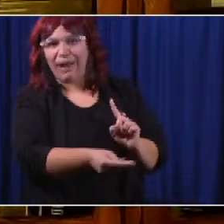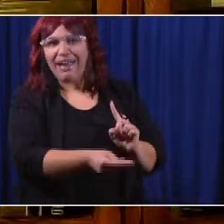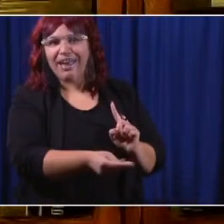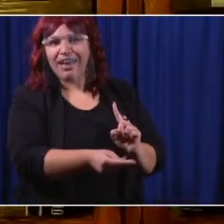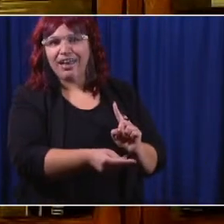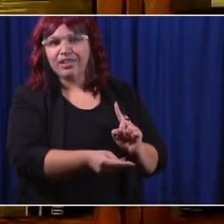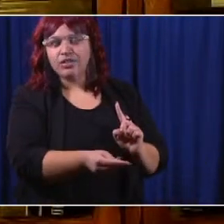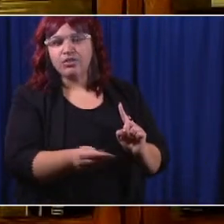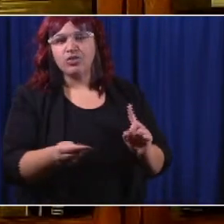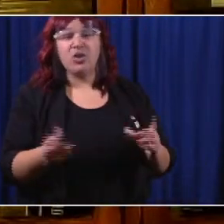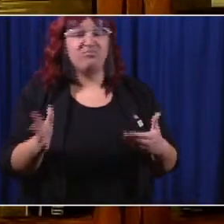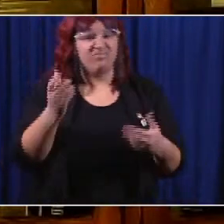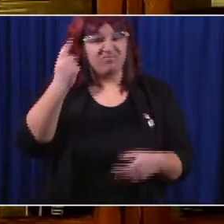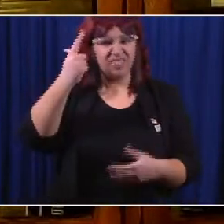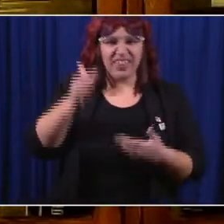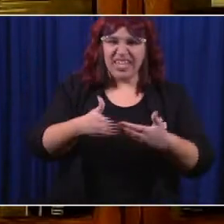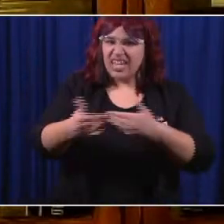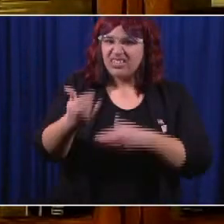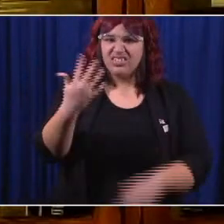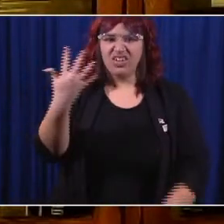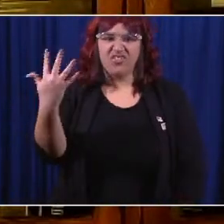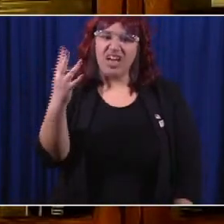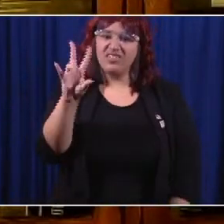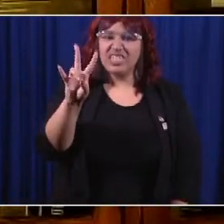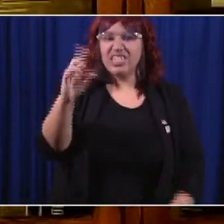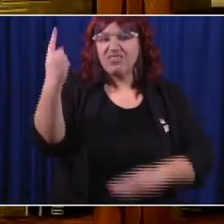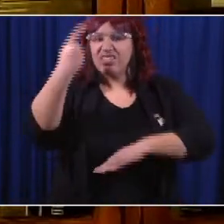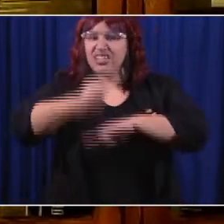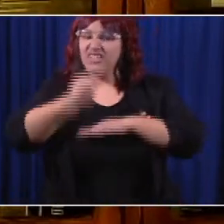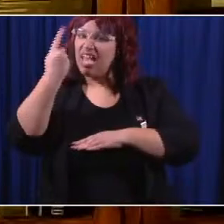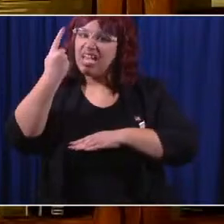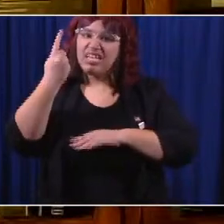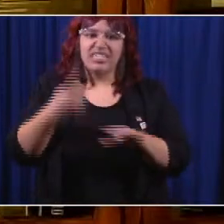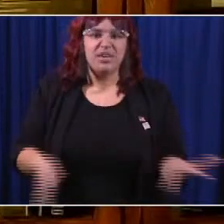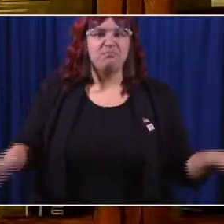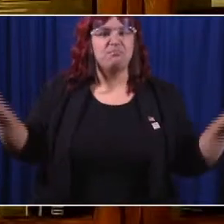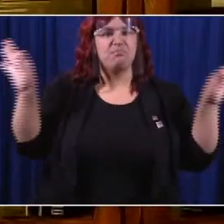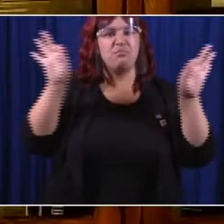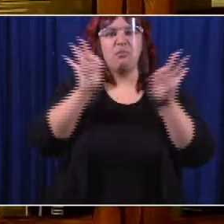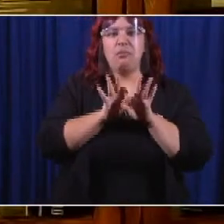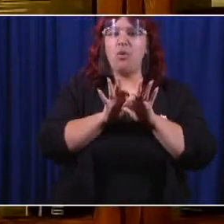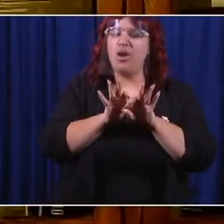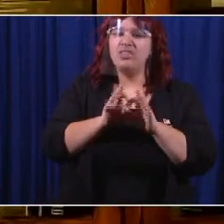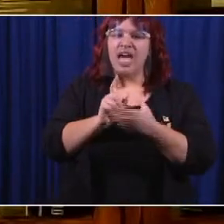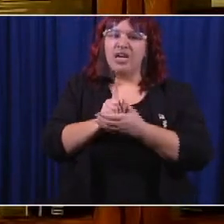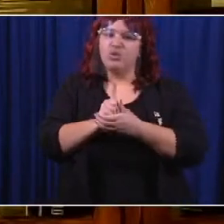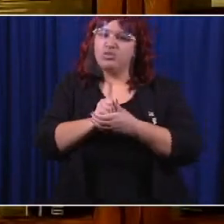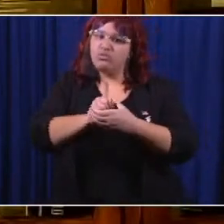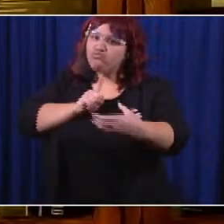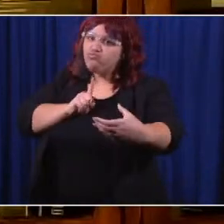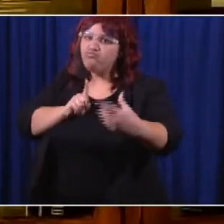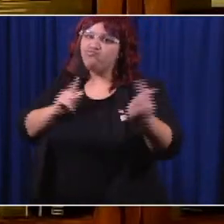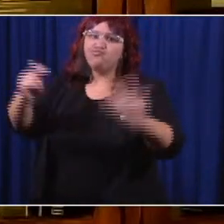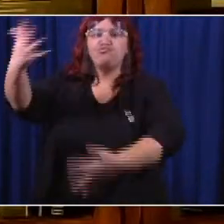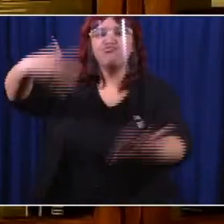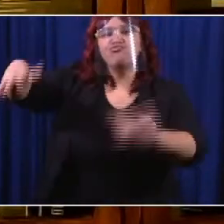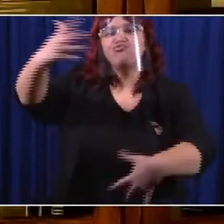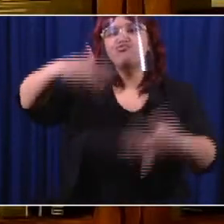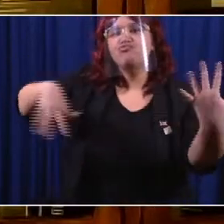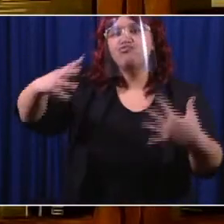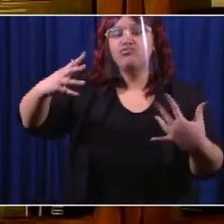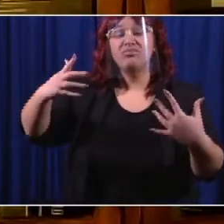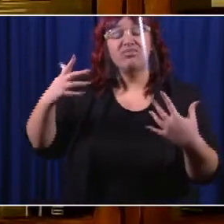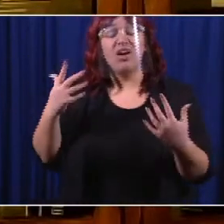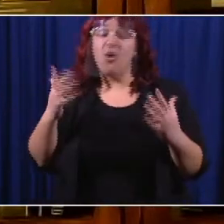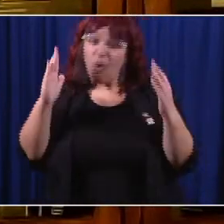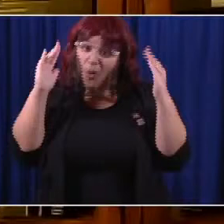days to really, really minimize your level of contact. So, God forbid you get sick, but at least you won't be getting anyone else sick, and you'll